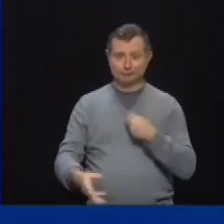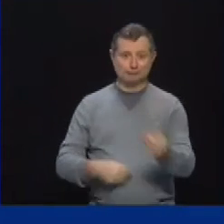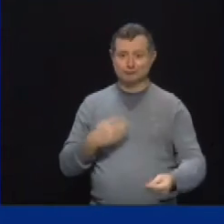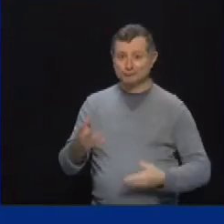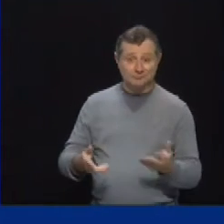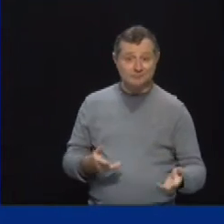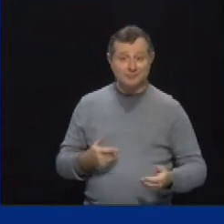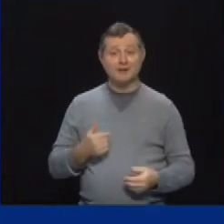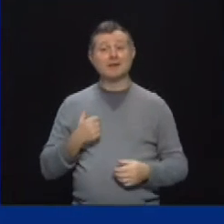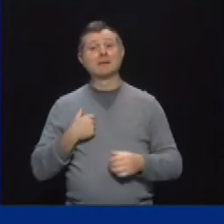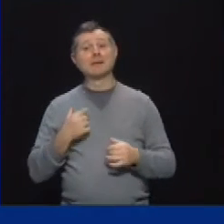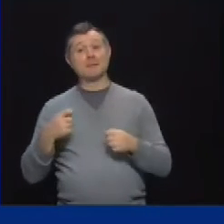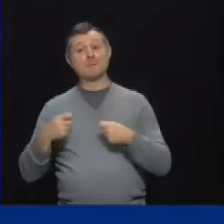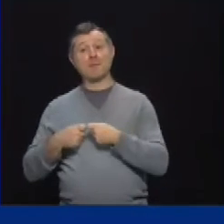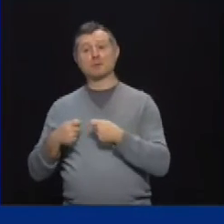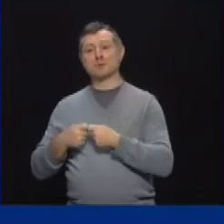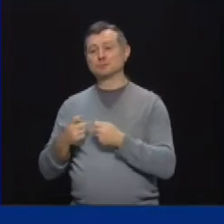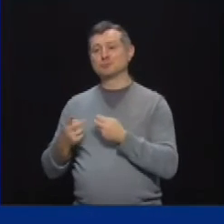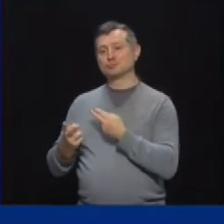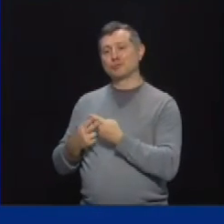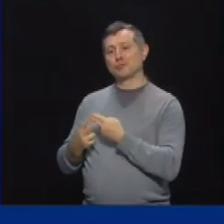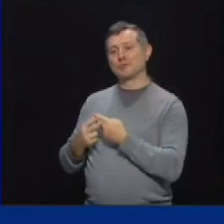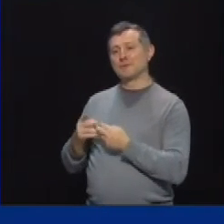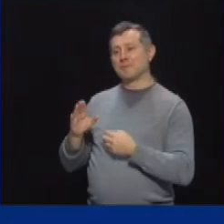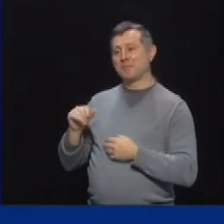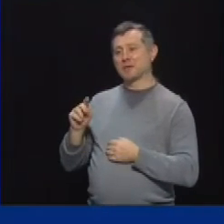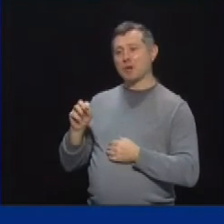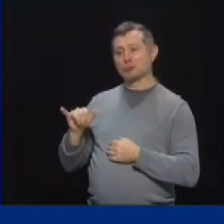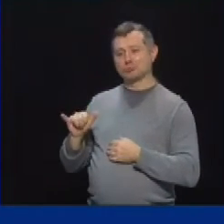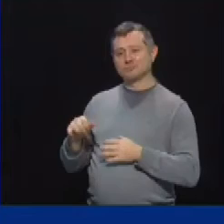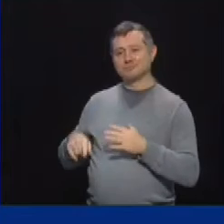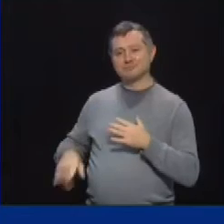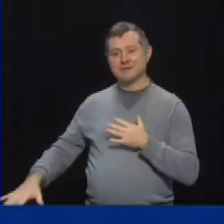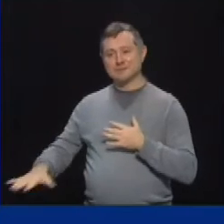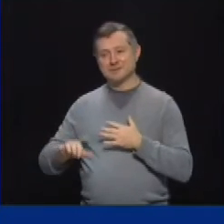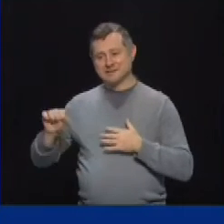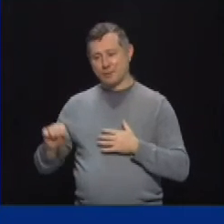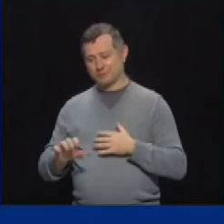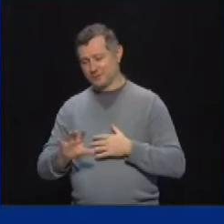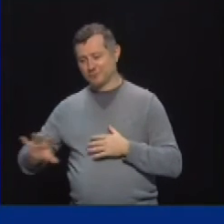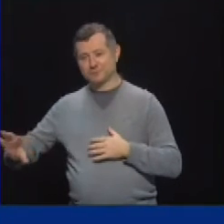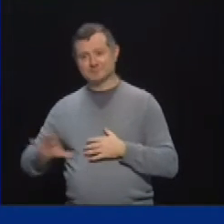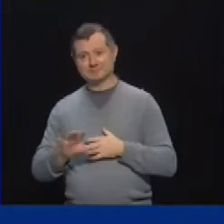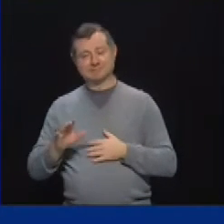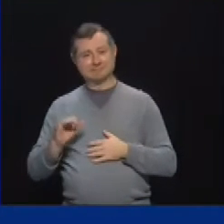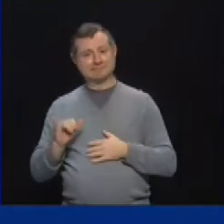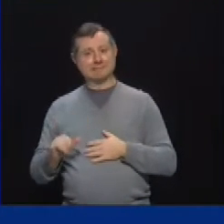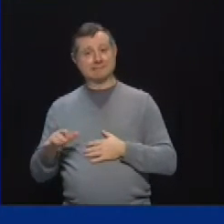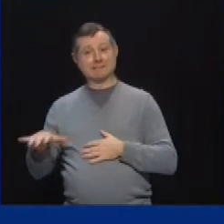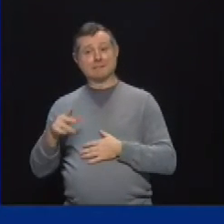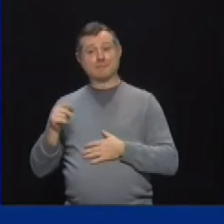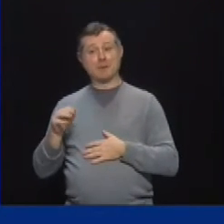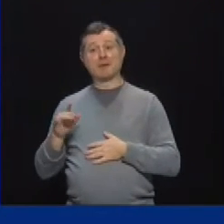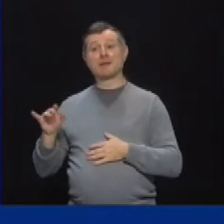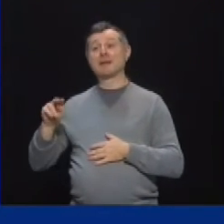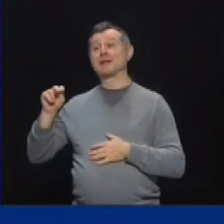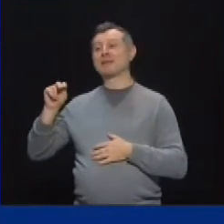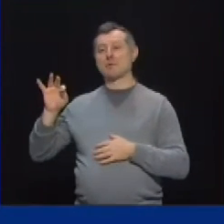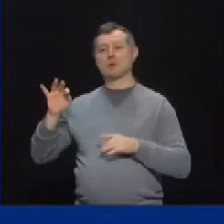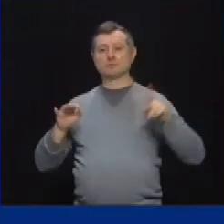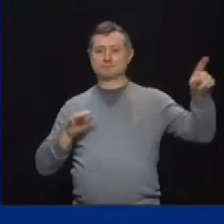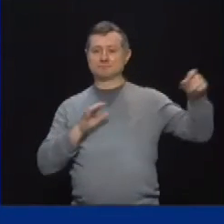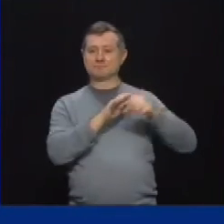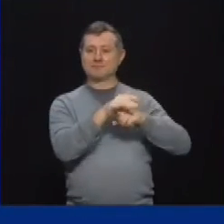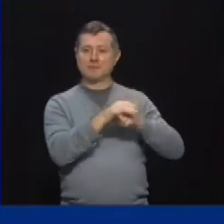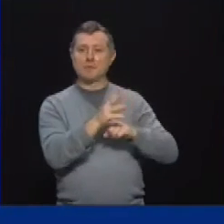storage. Southern Tier is an epicenter of battery storage, to Niagara Falls and harnessing our hydroelectric power. So I believe